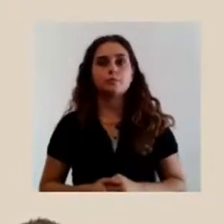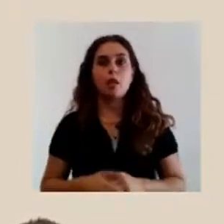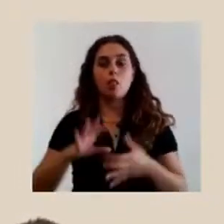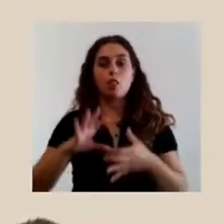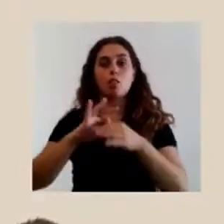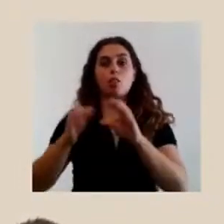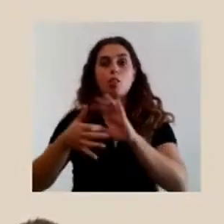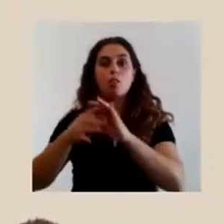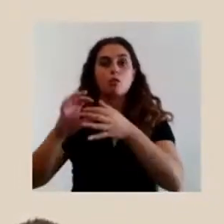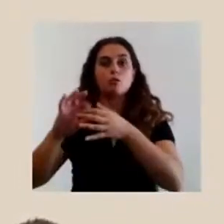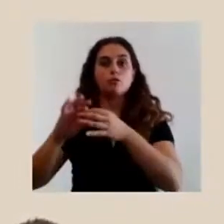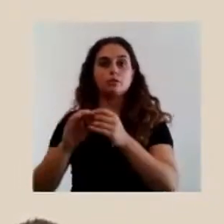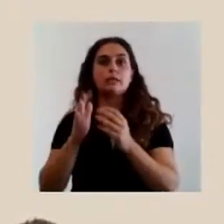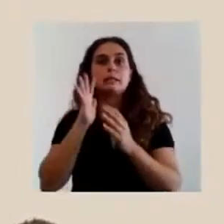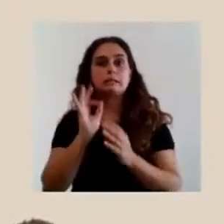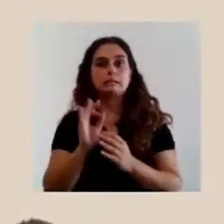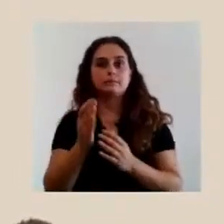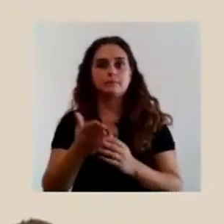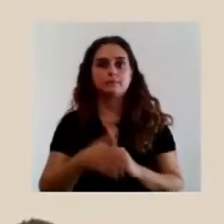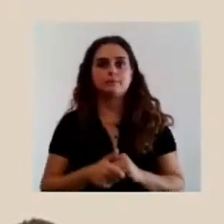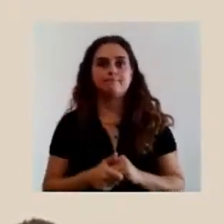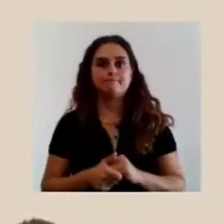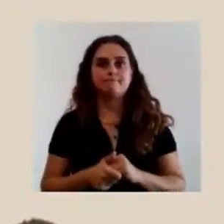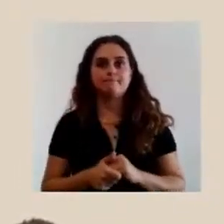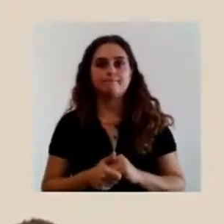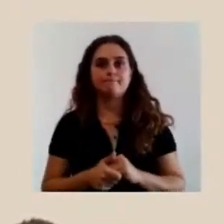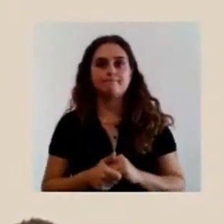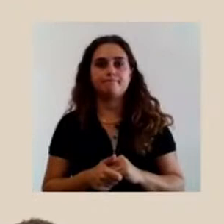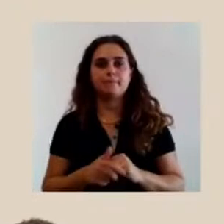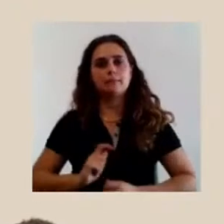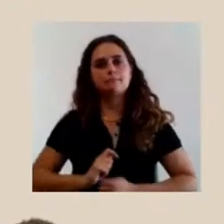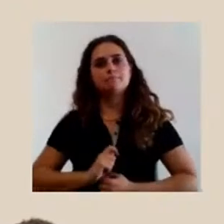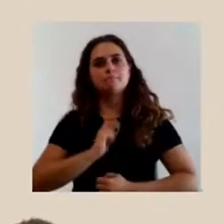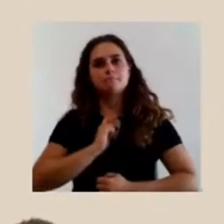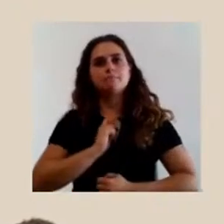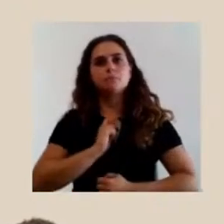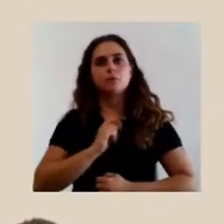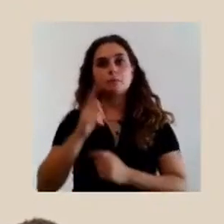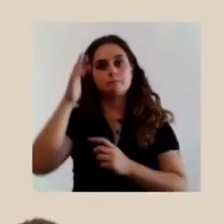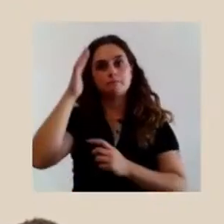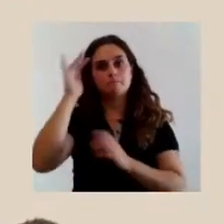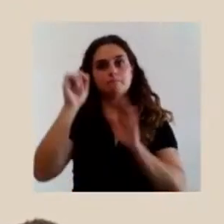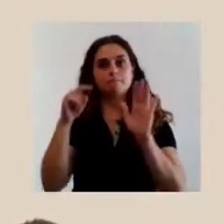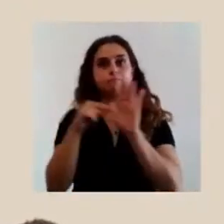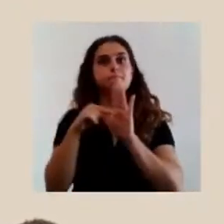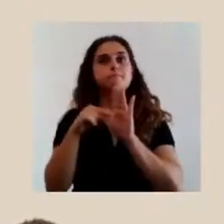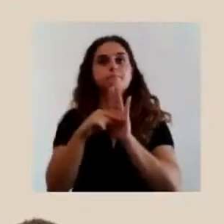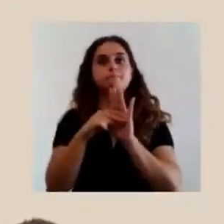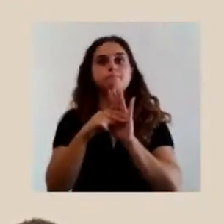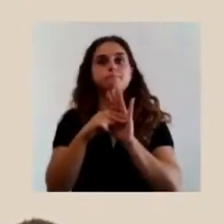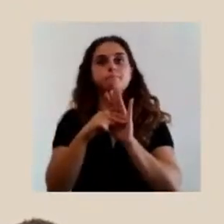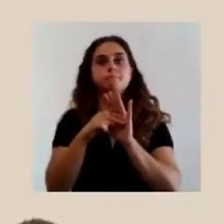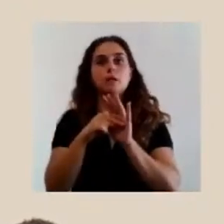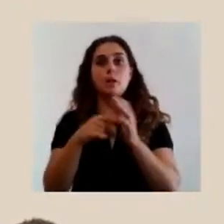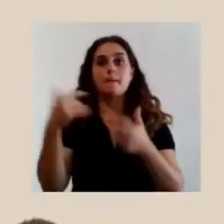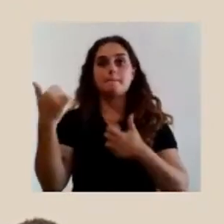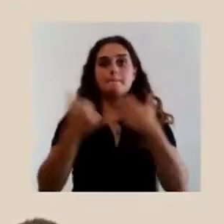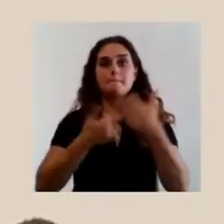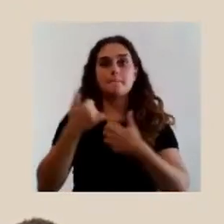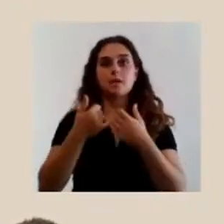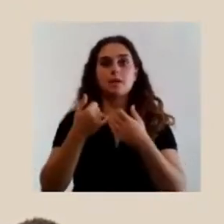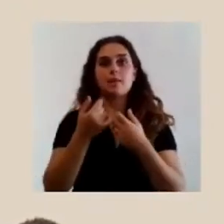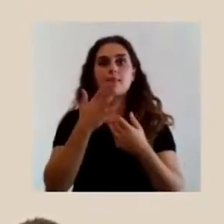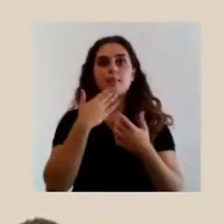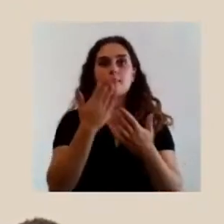logic goes as follows. Devoid of emotions, bias, or ulterior motives, a machine would apply